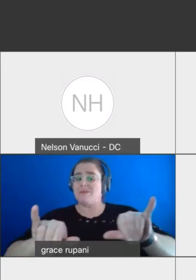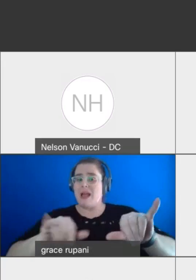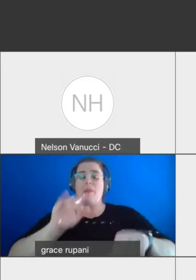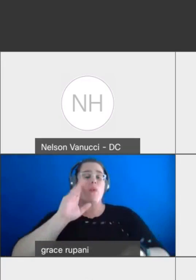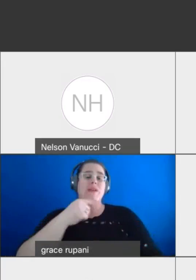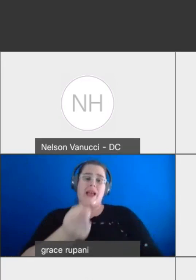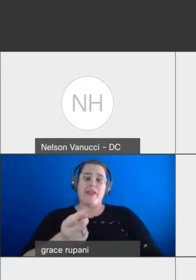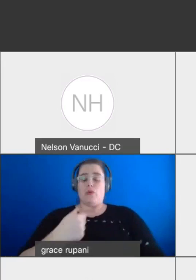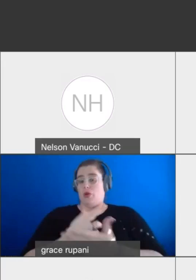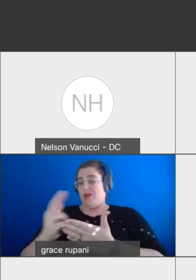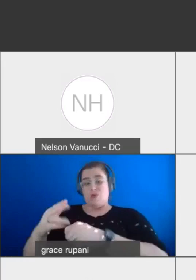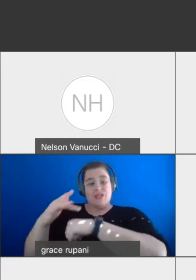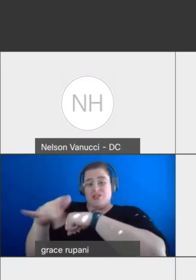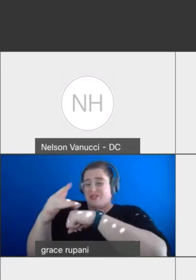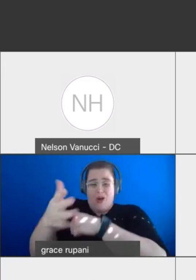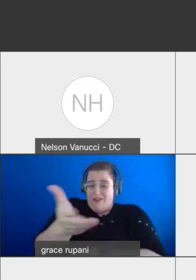people should be